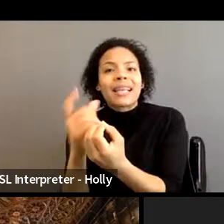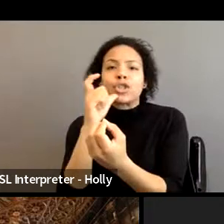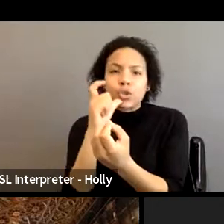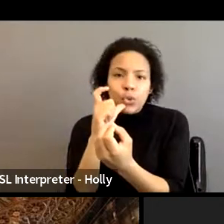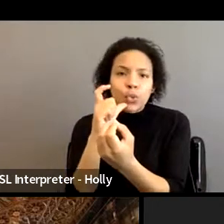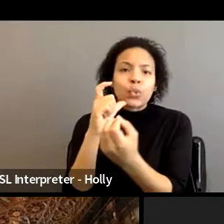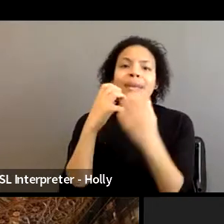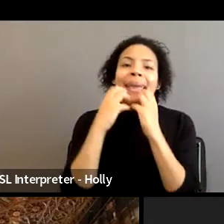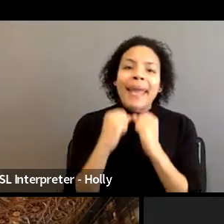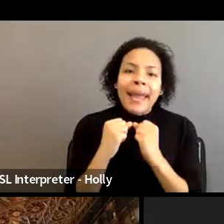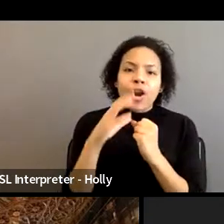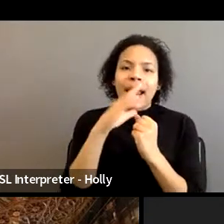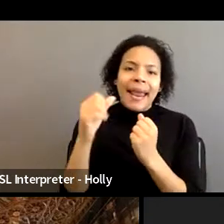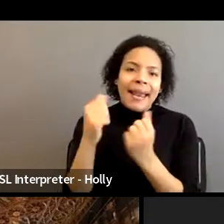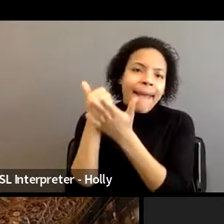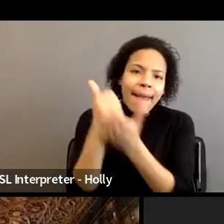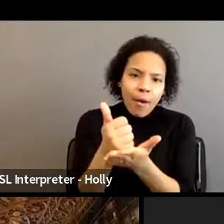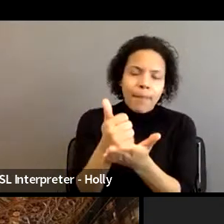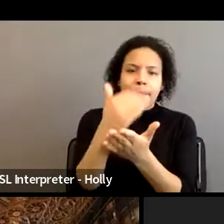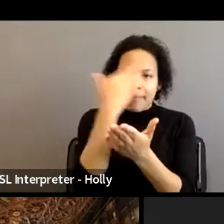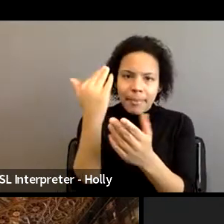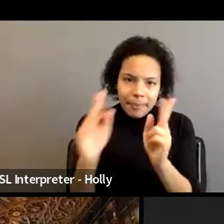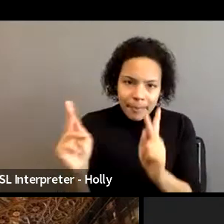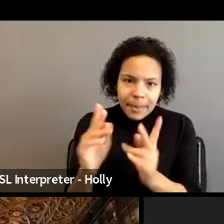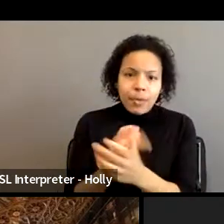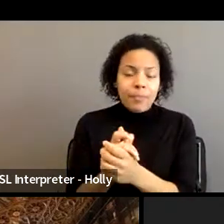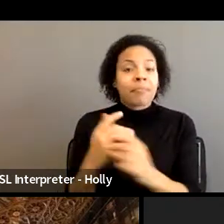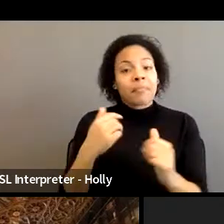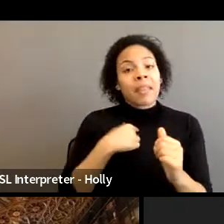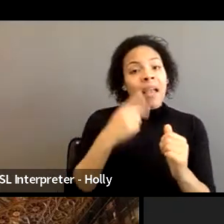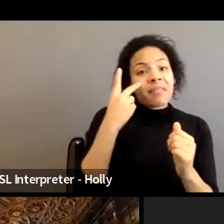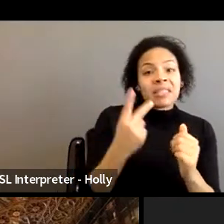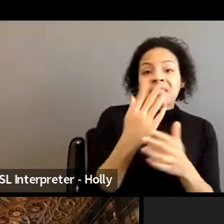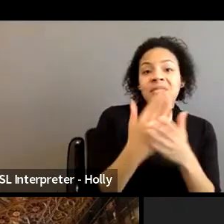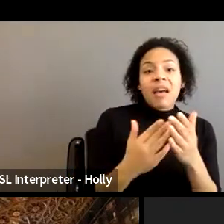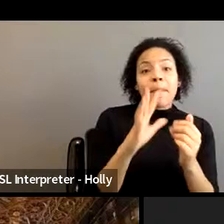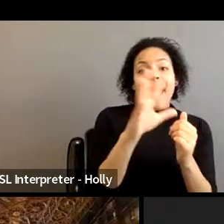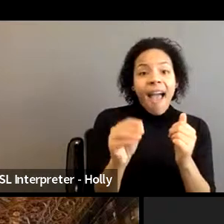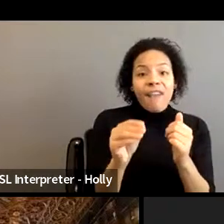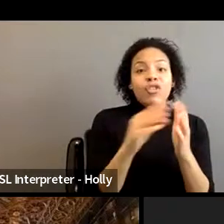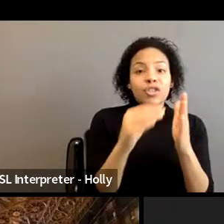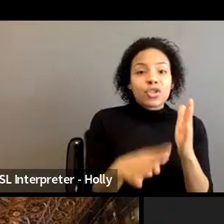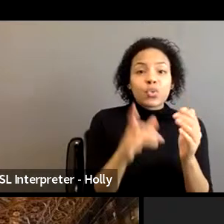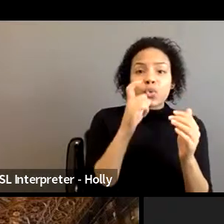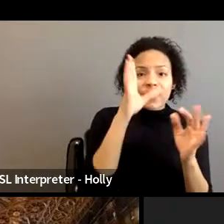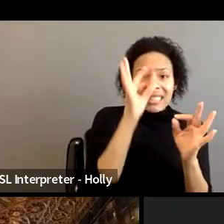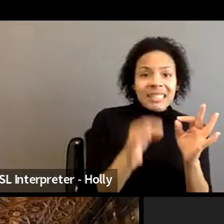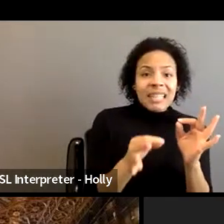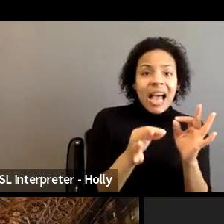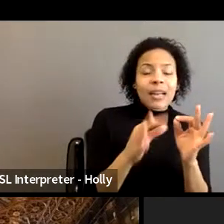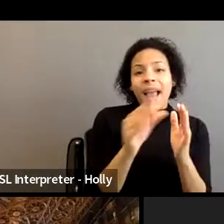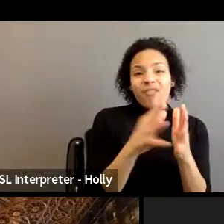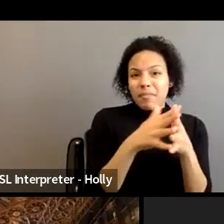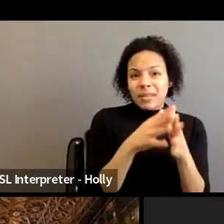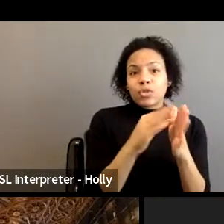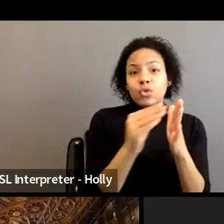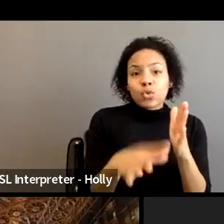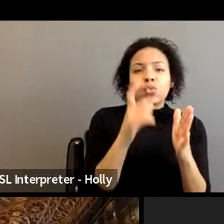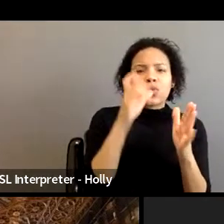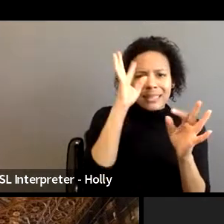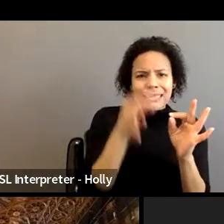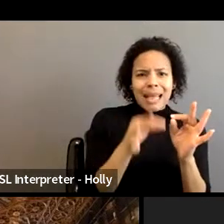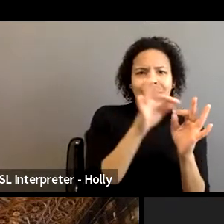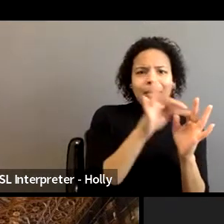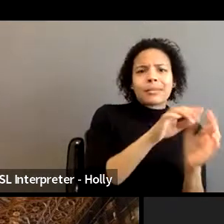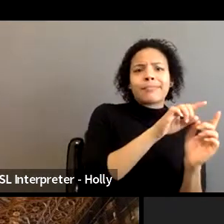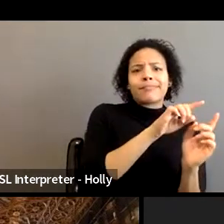are African students that have gone back to their countries to even take the knowledge that they've learned to go build